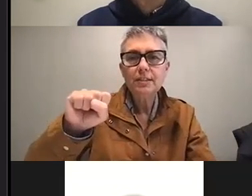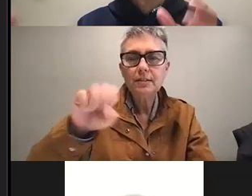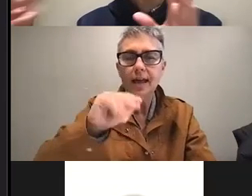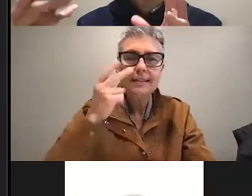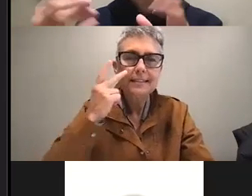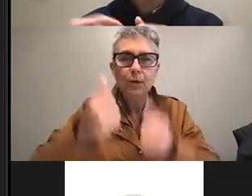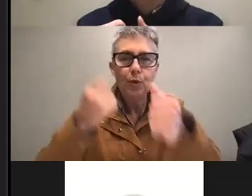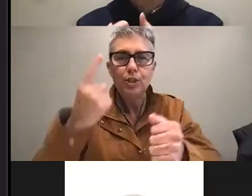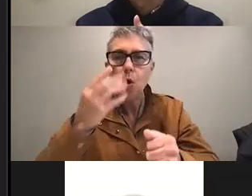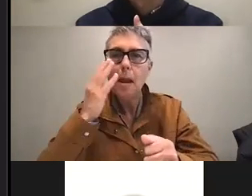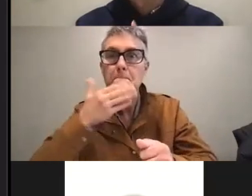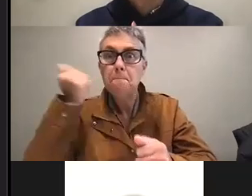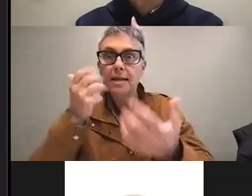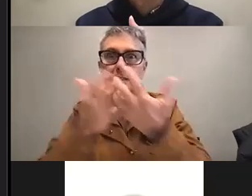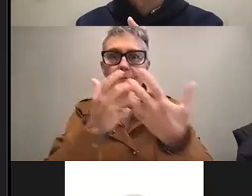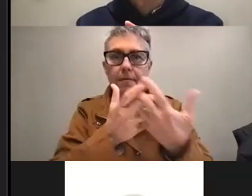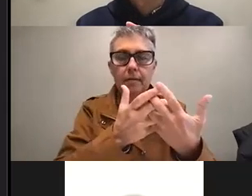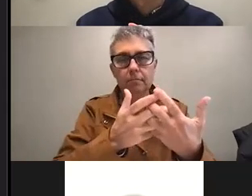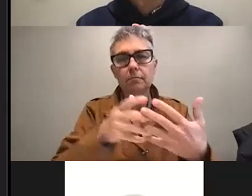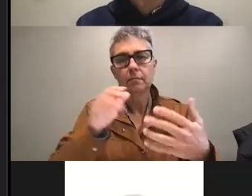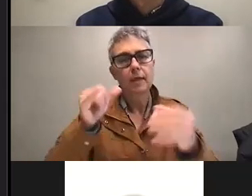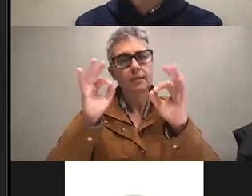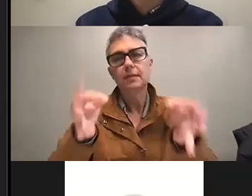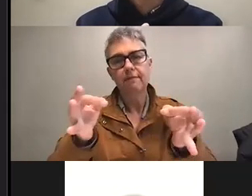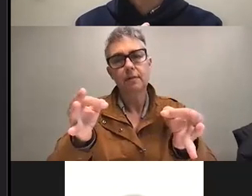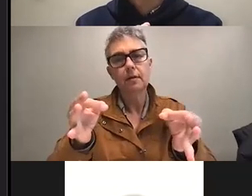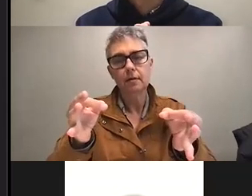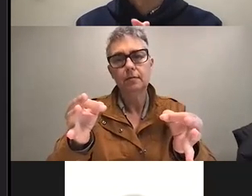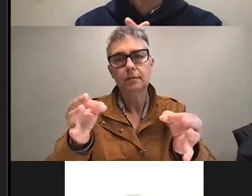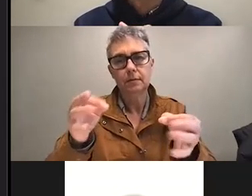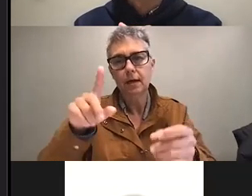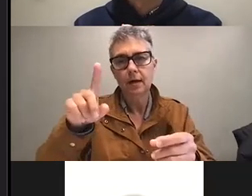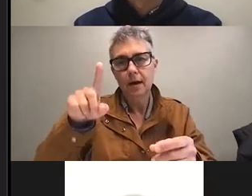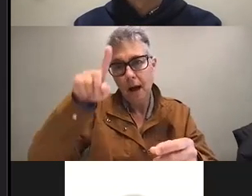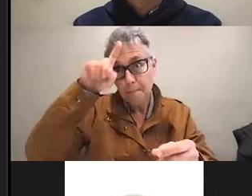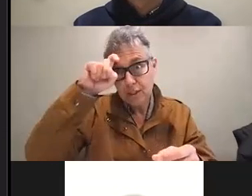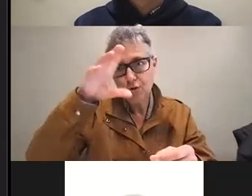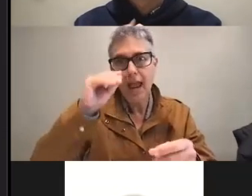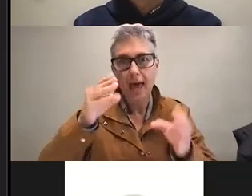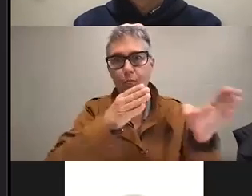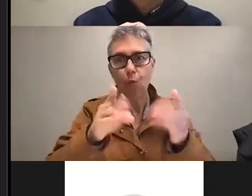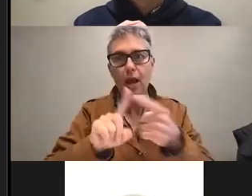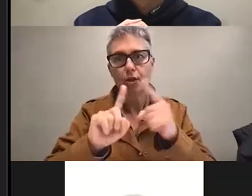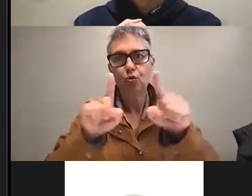be the best fit. That's definitely the straightforward way to go. Yeah.